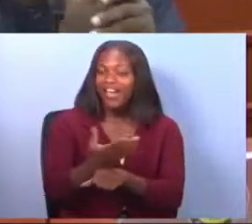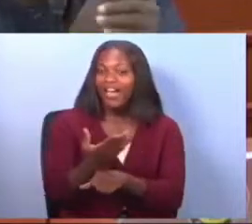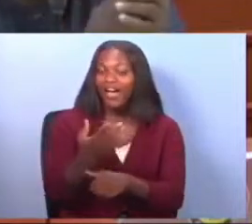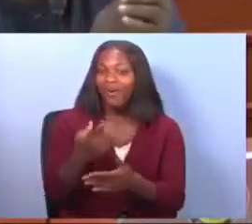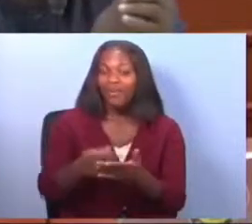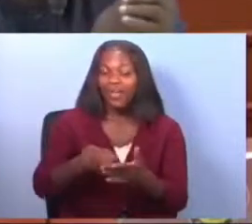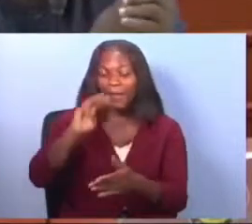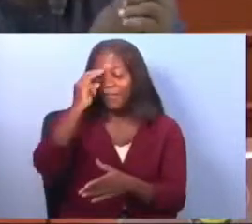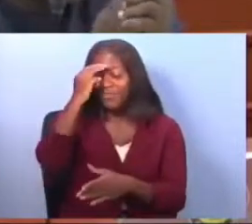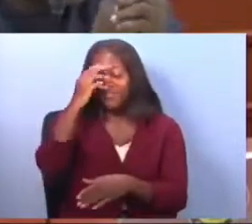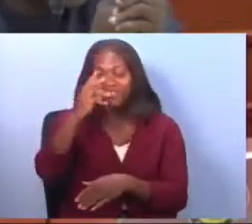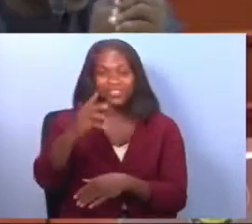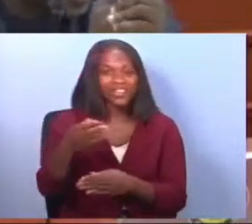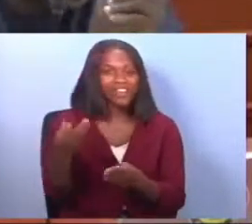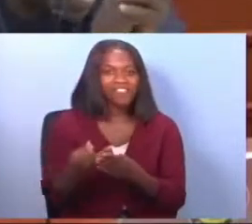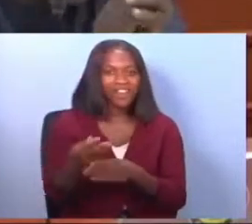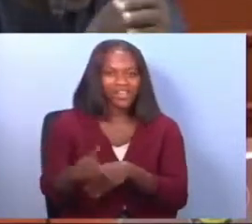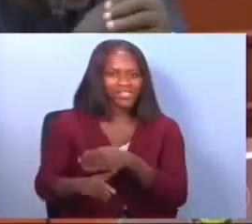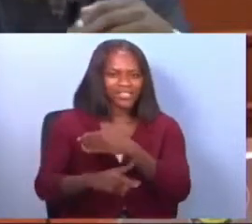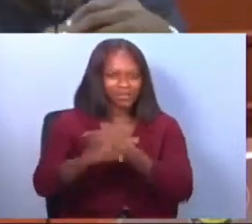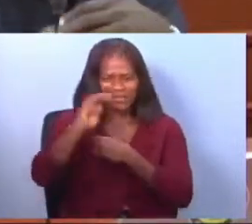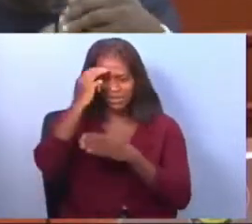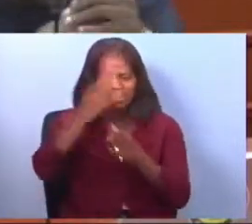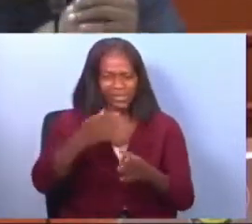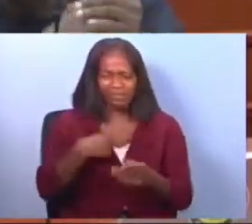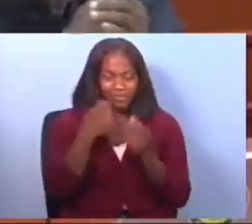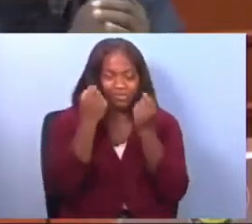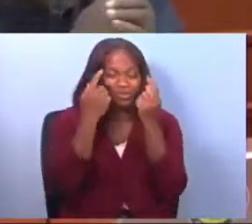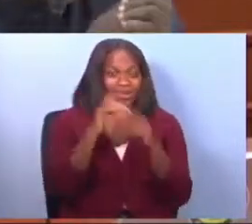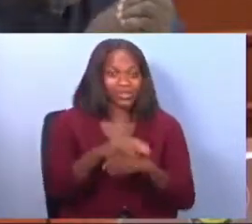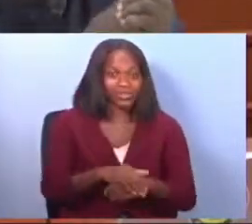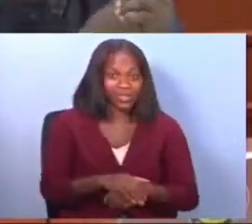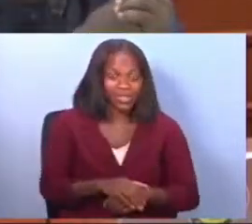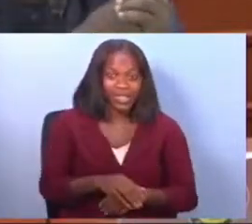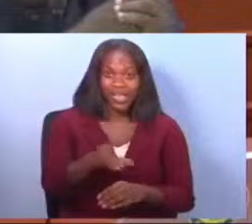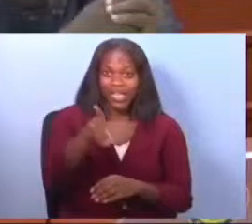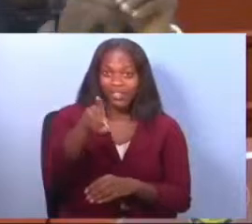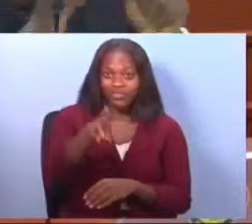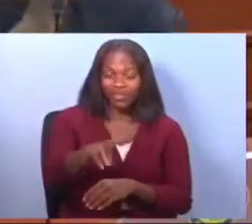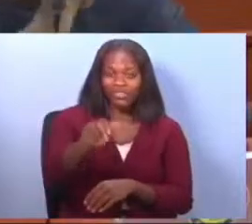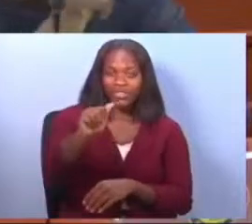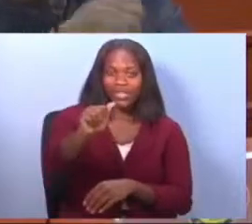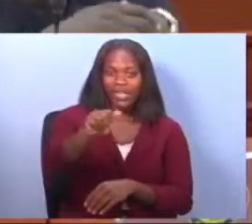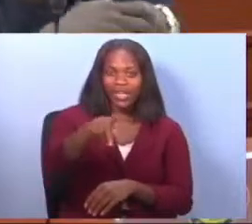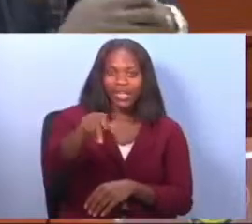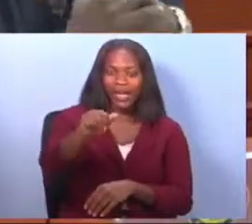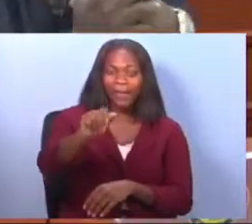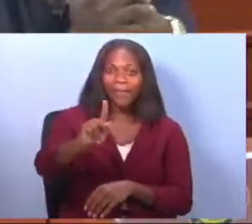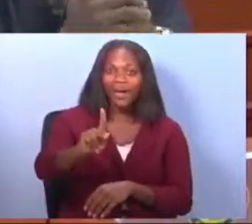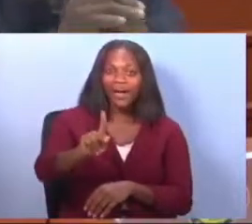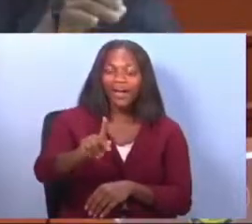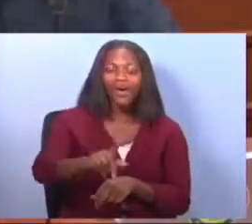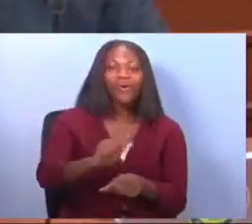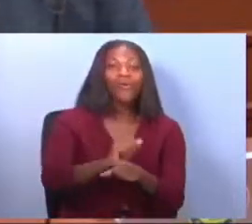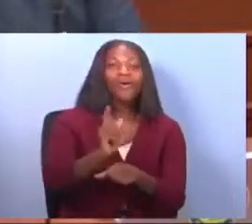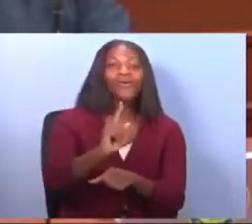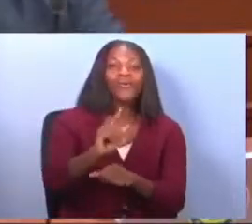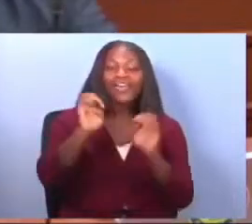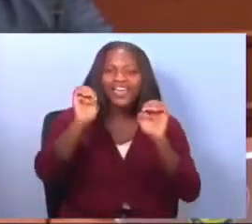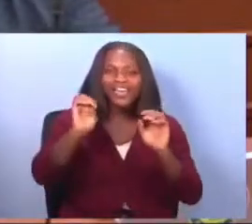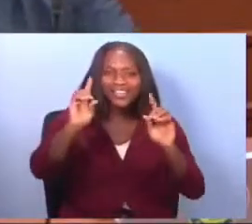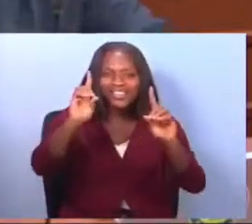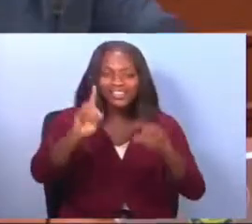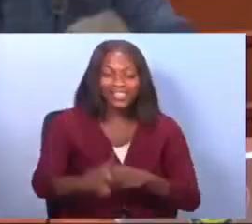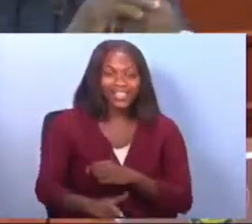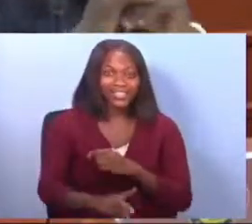I will be surprised. I will be surprised. And Dr. Apak is definitely going to education as deputy education